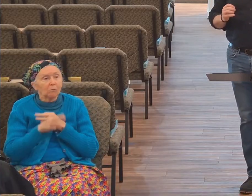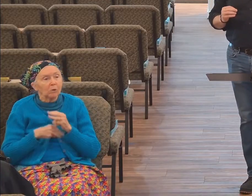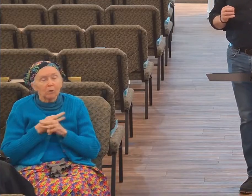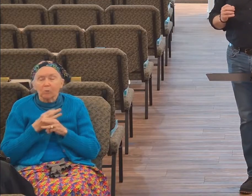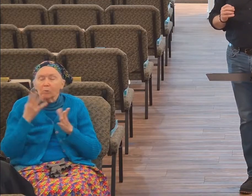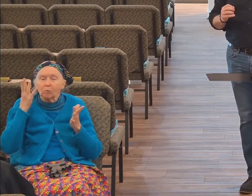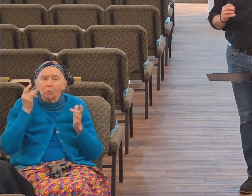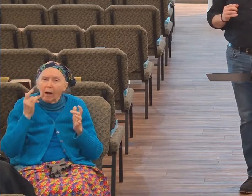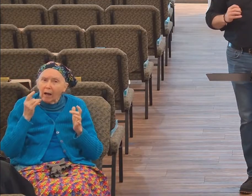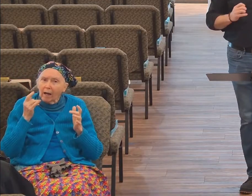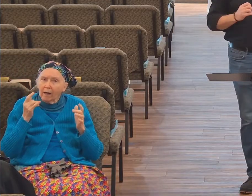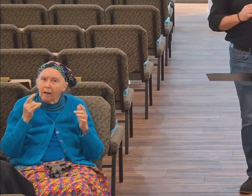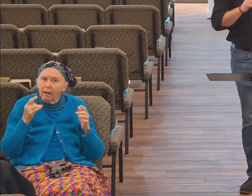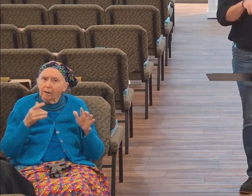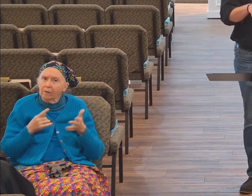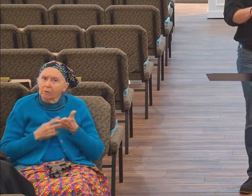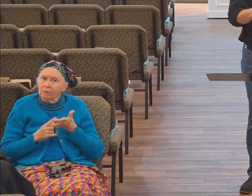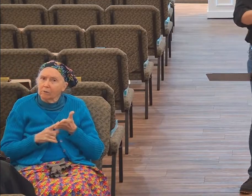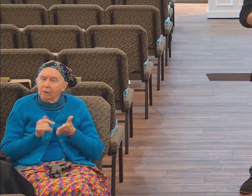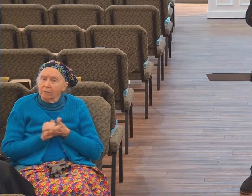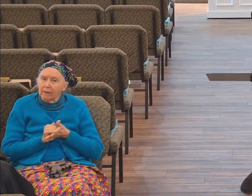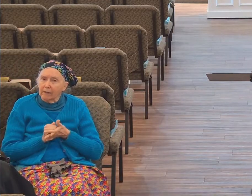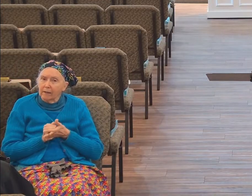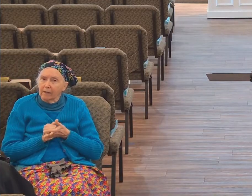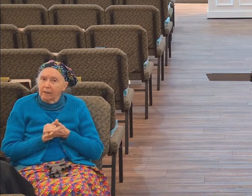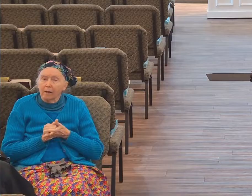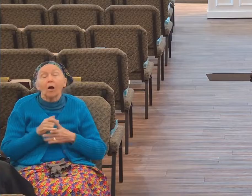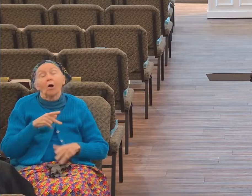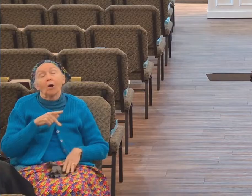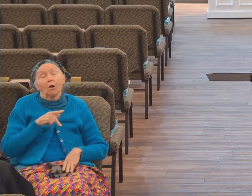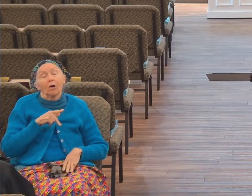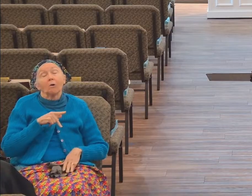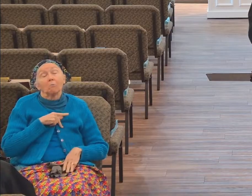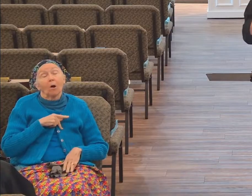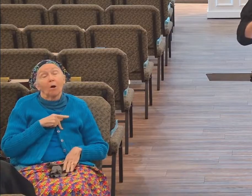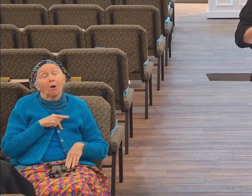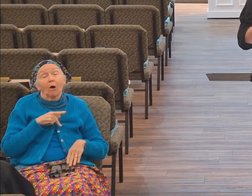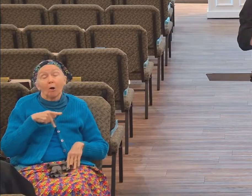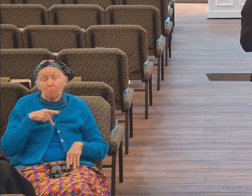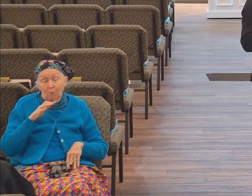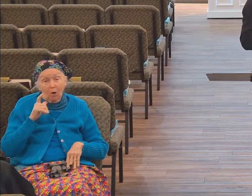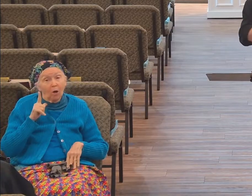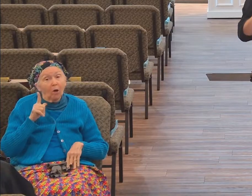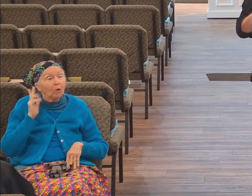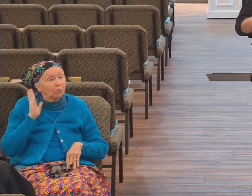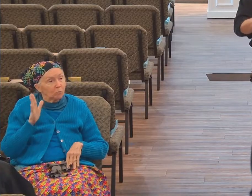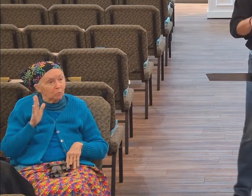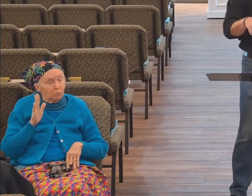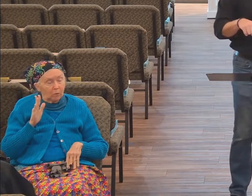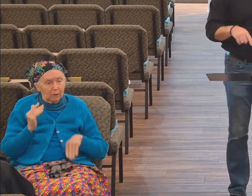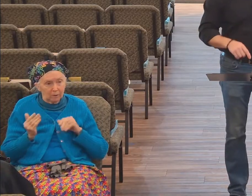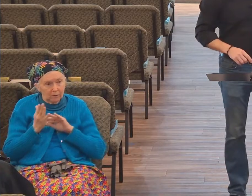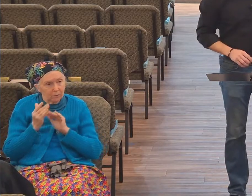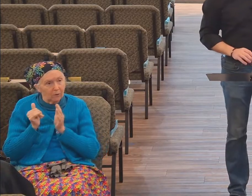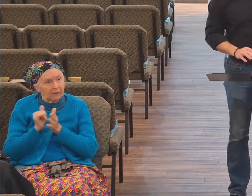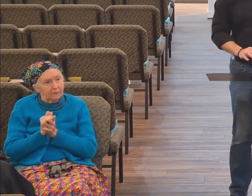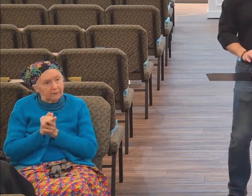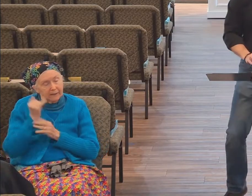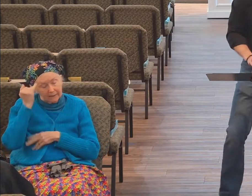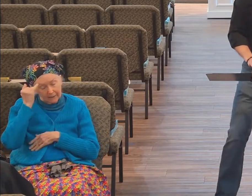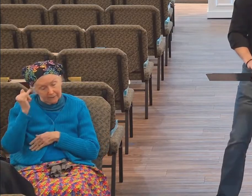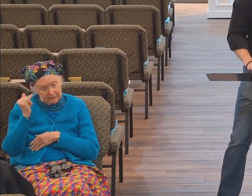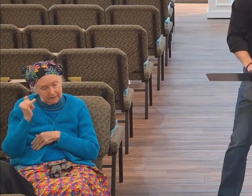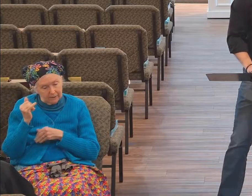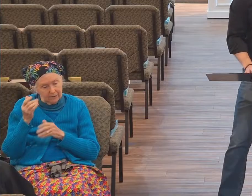this? Because Paul's actually going to address that in chapter 2. Okay, that's exactly what he's talking about in chapter 2 of 1